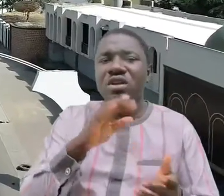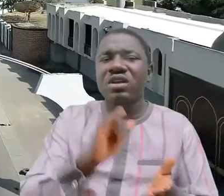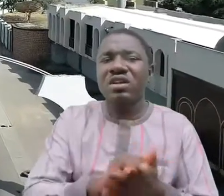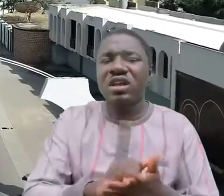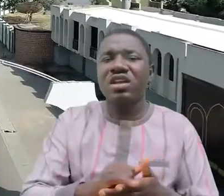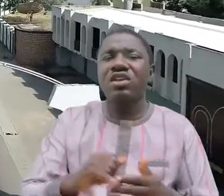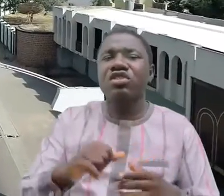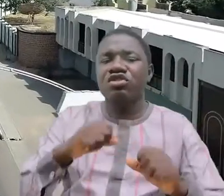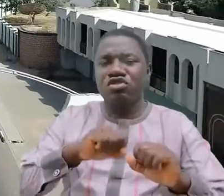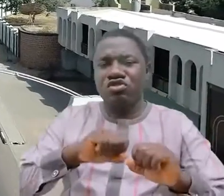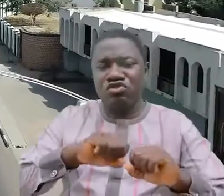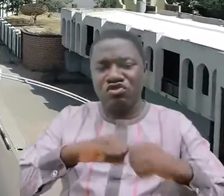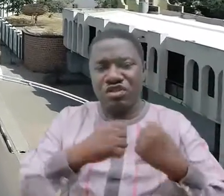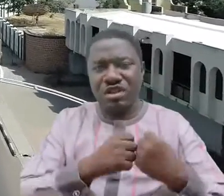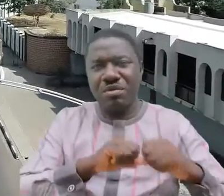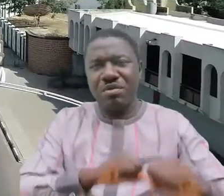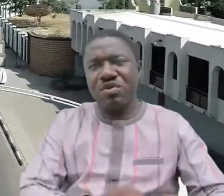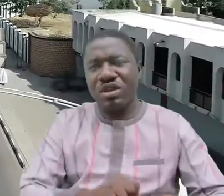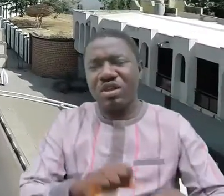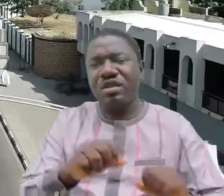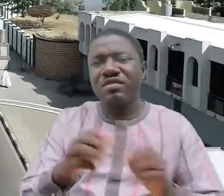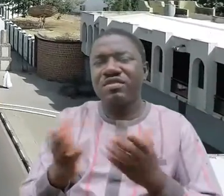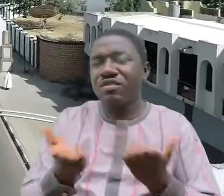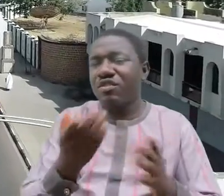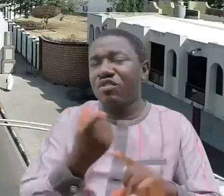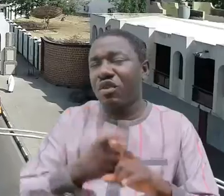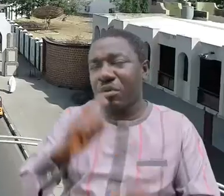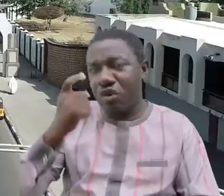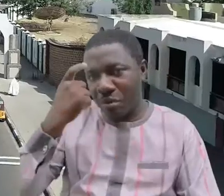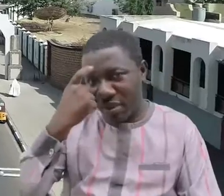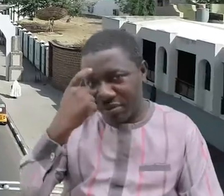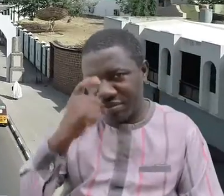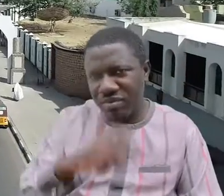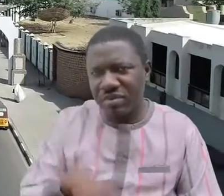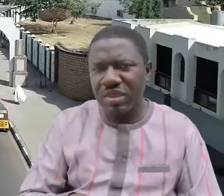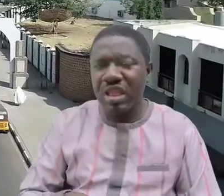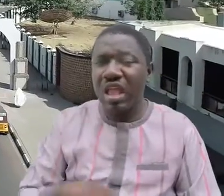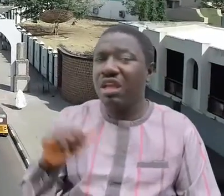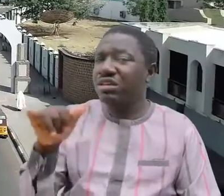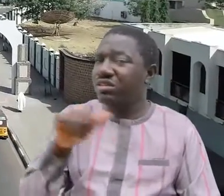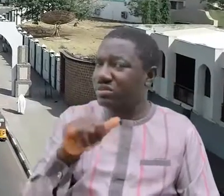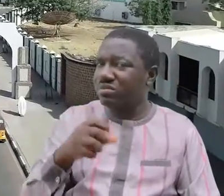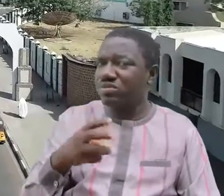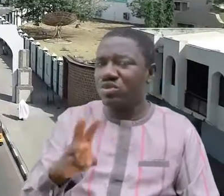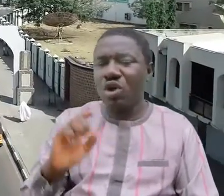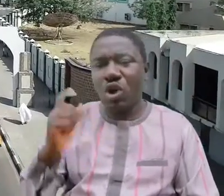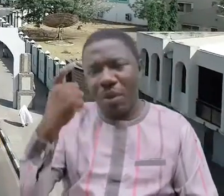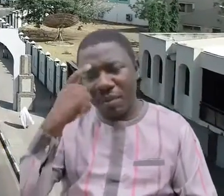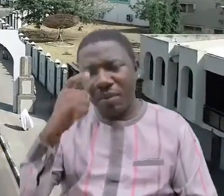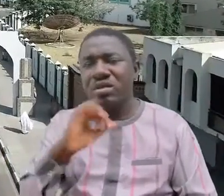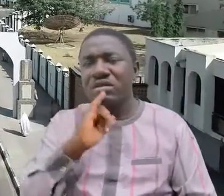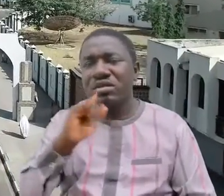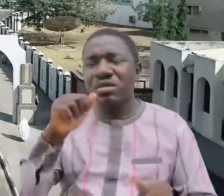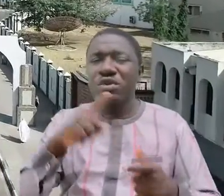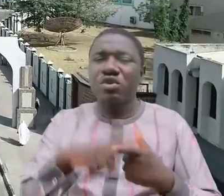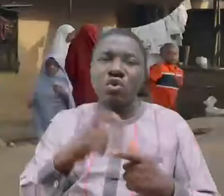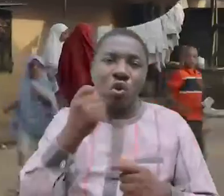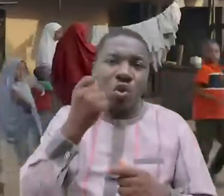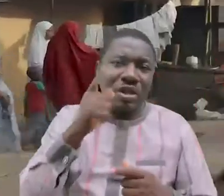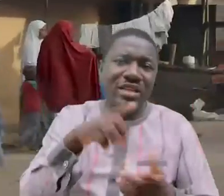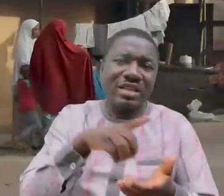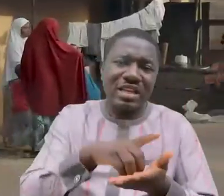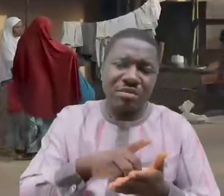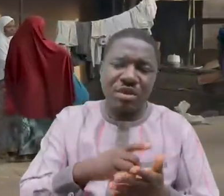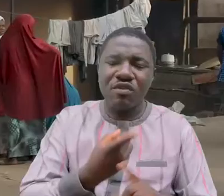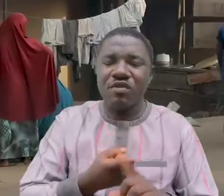and seek social protection services from the government. Similarly, the government is able to understand